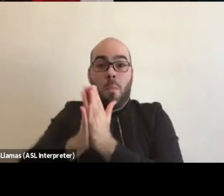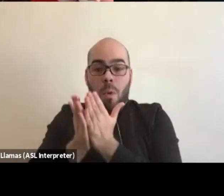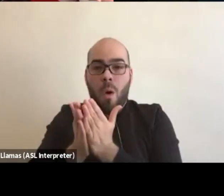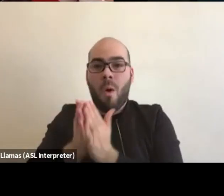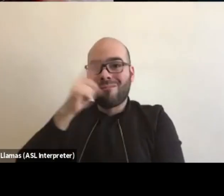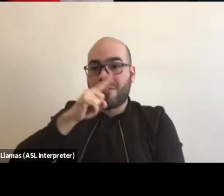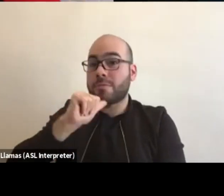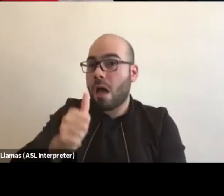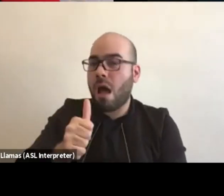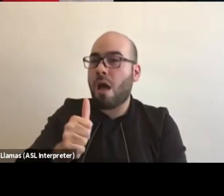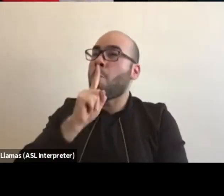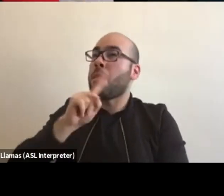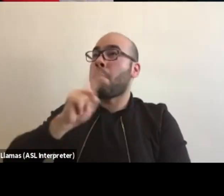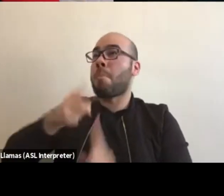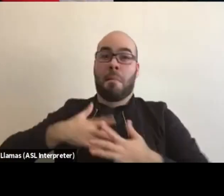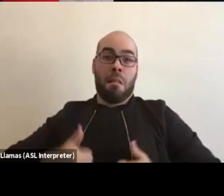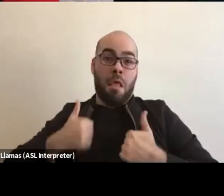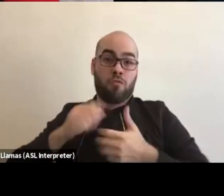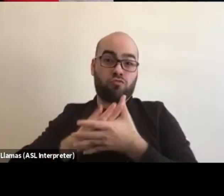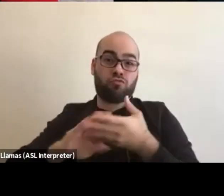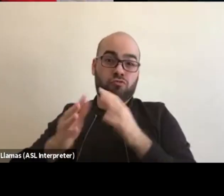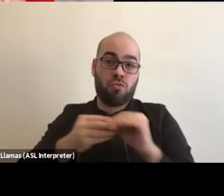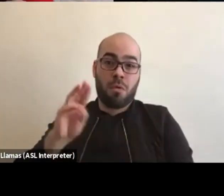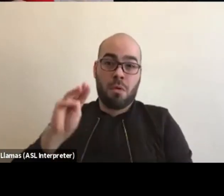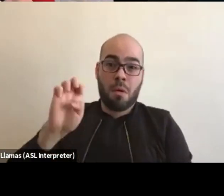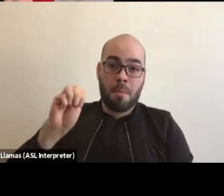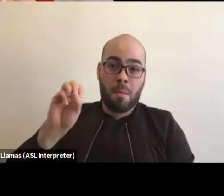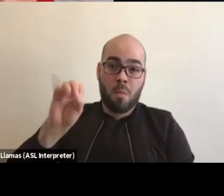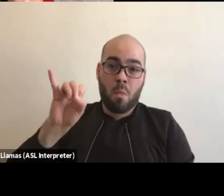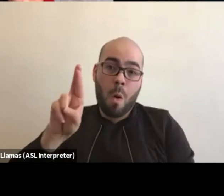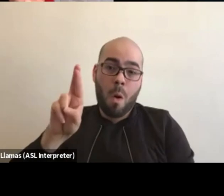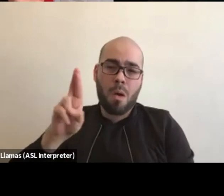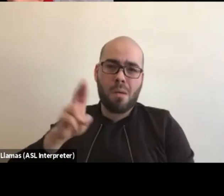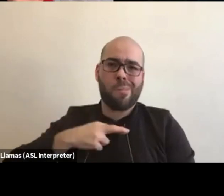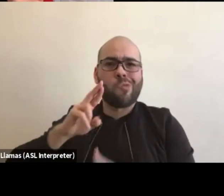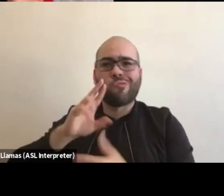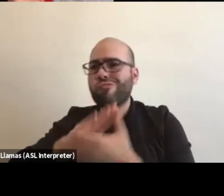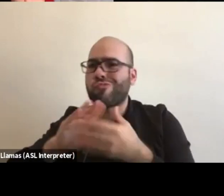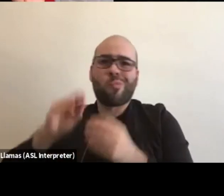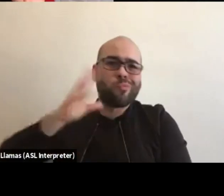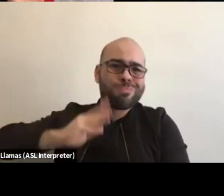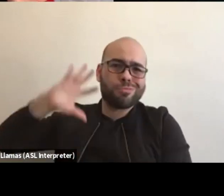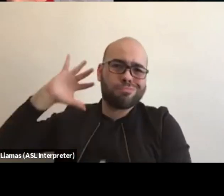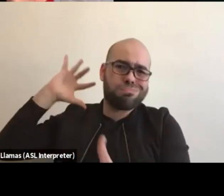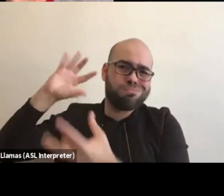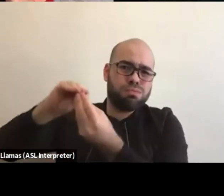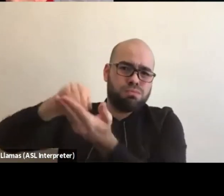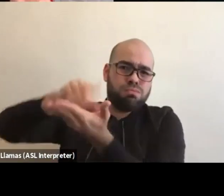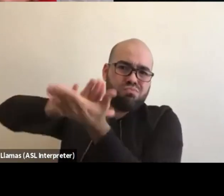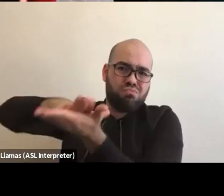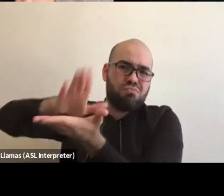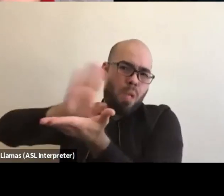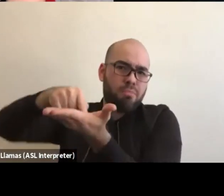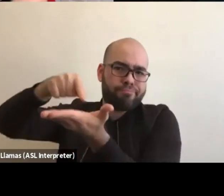memoir now, I guess. And yeah, and I write about poetry also, and I write in a way that is